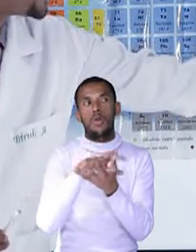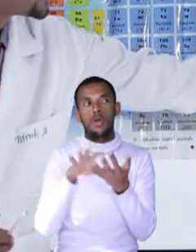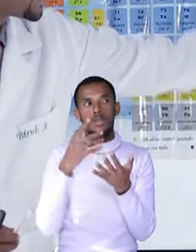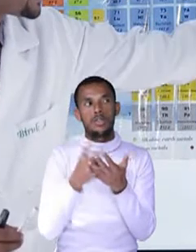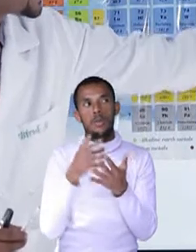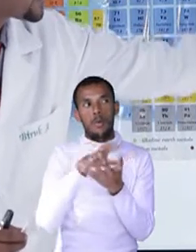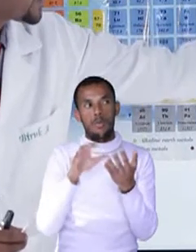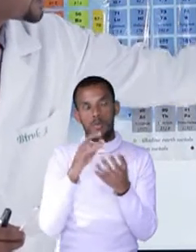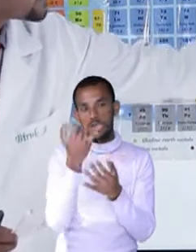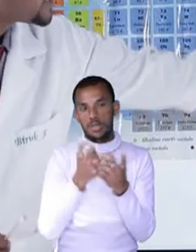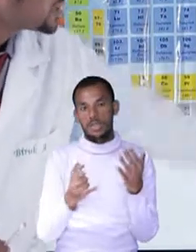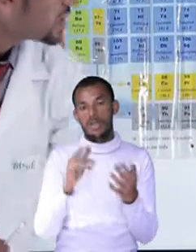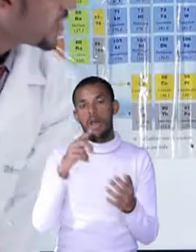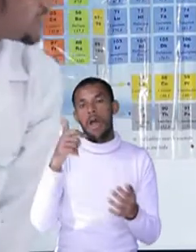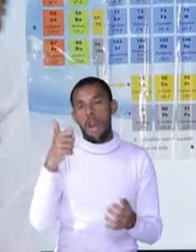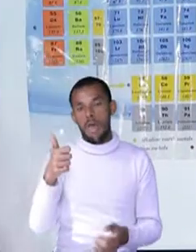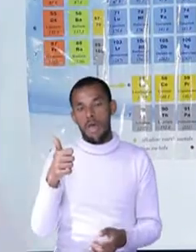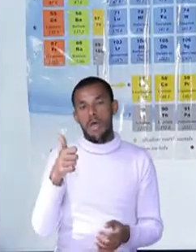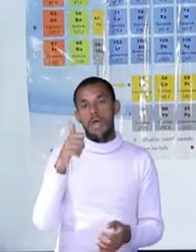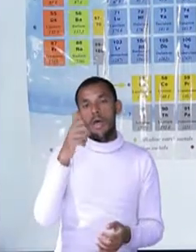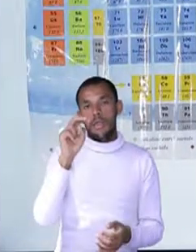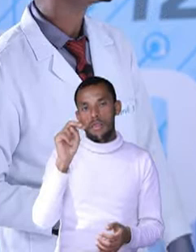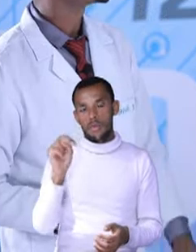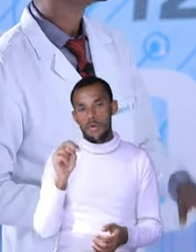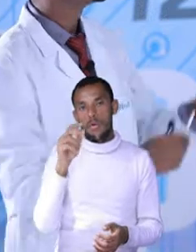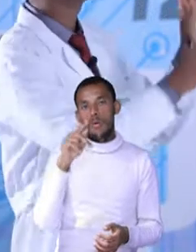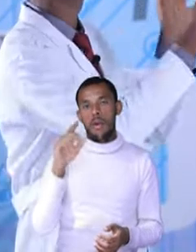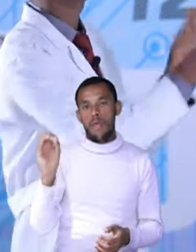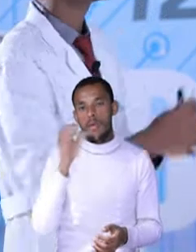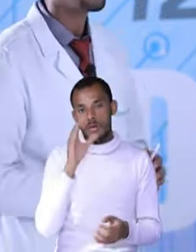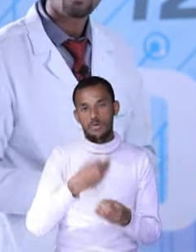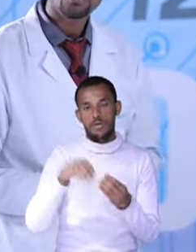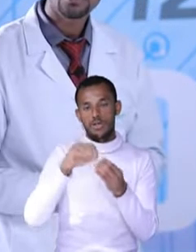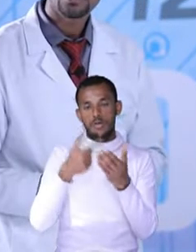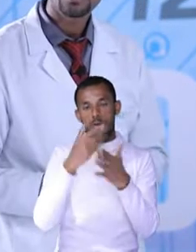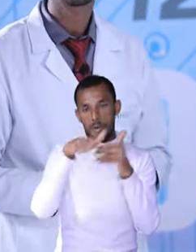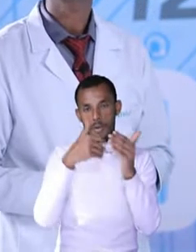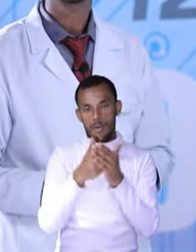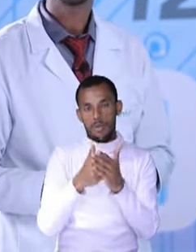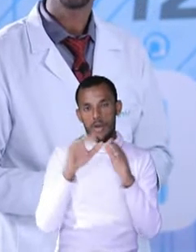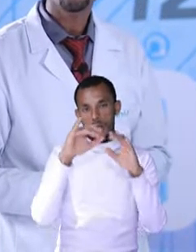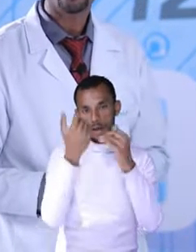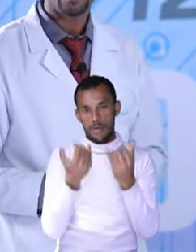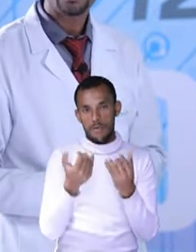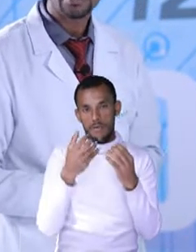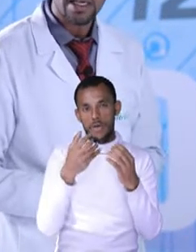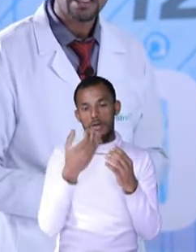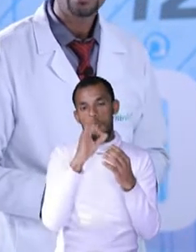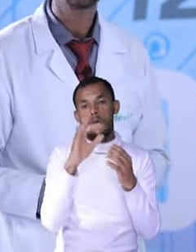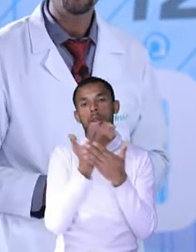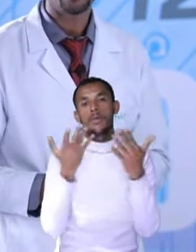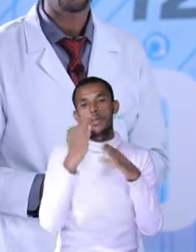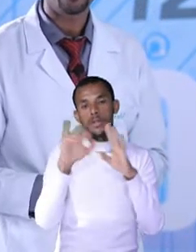metalloid positions like gallium, antimony, polonium, and so on. Therefore, this is all about the classifications of elements